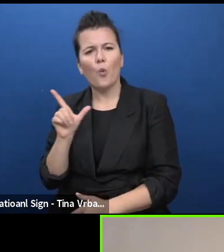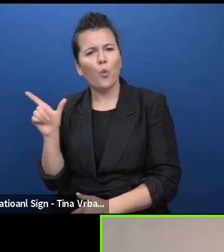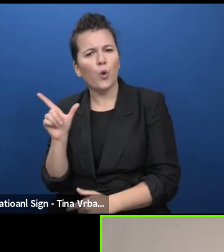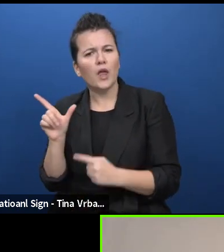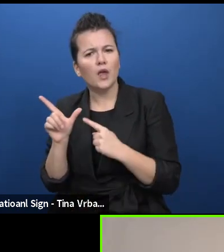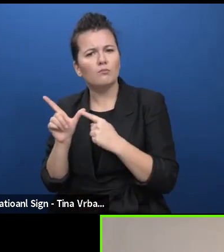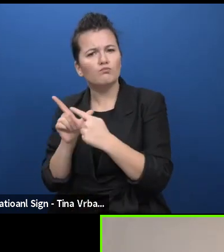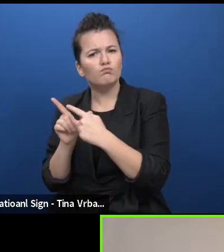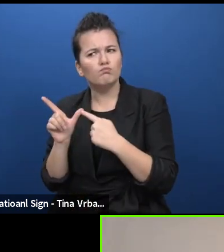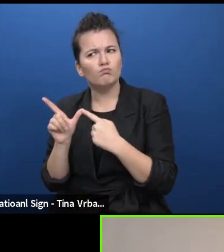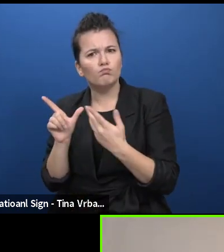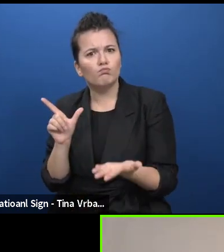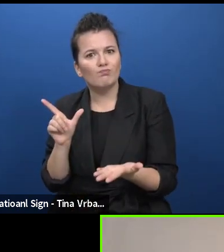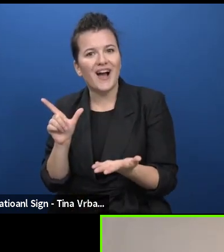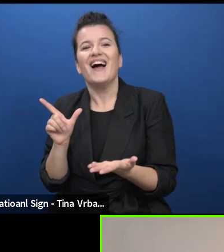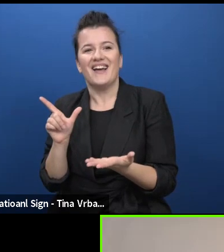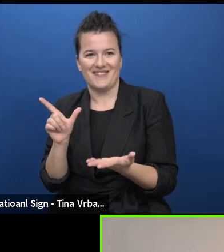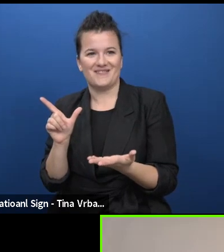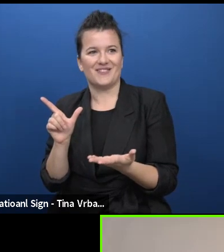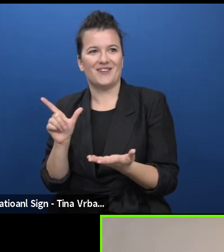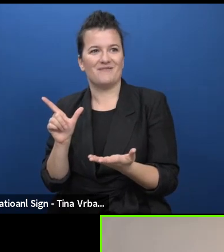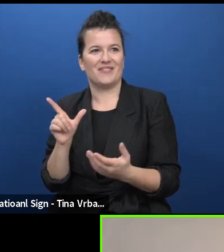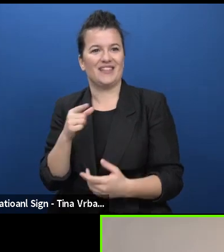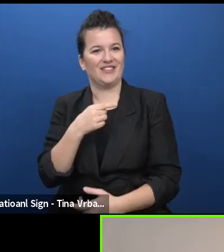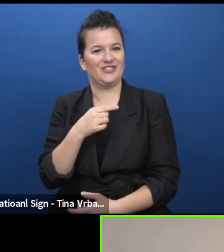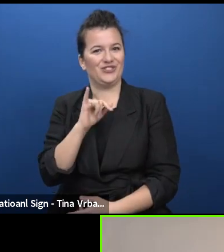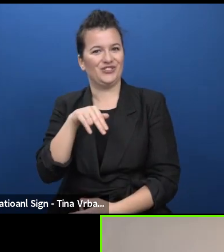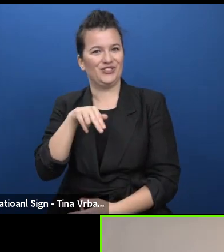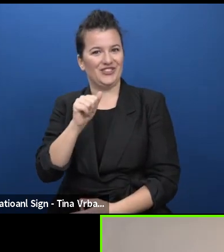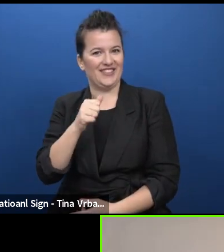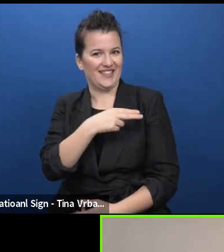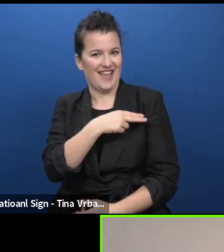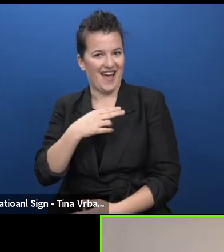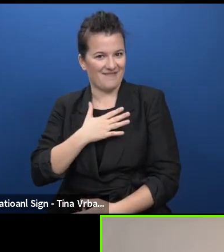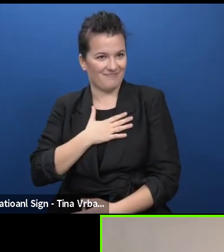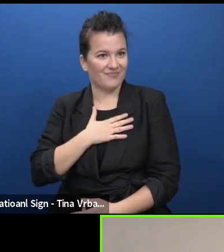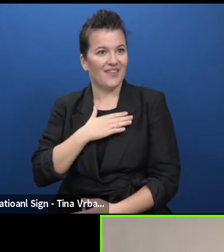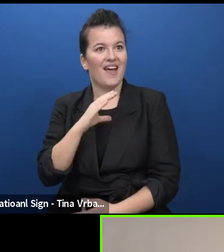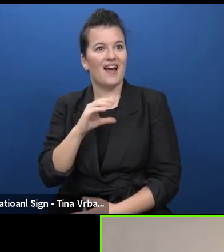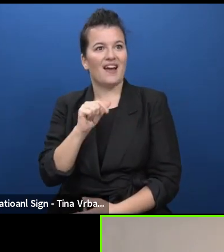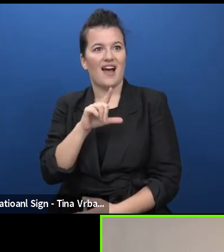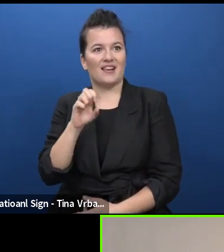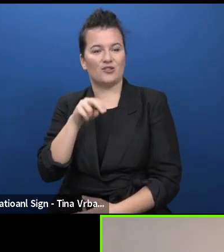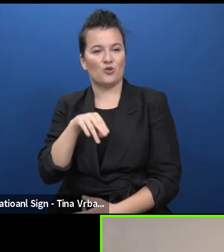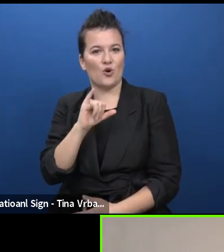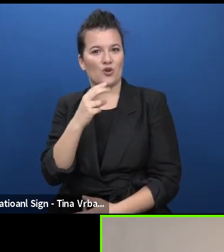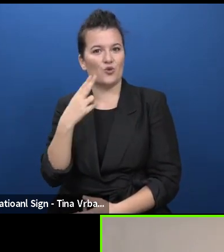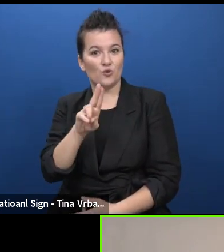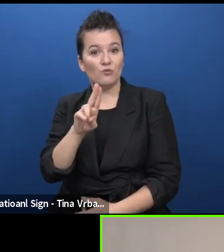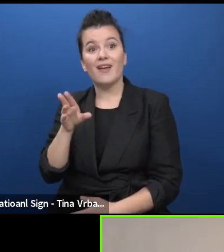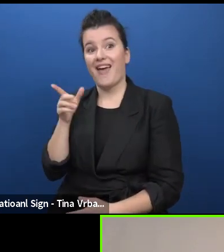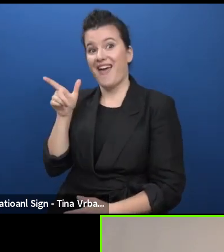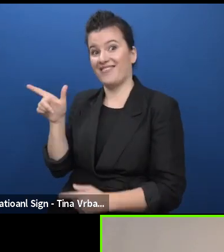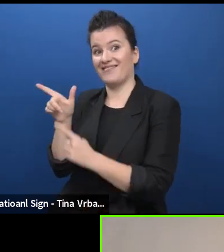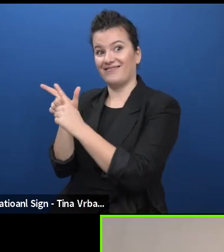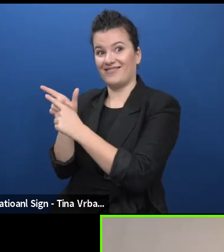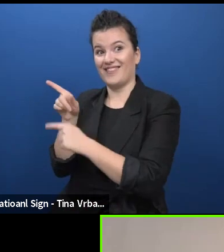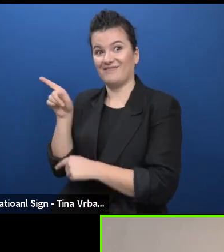Gina Calinoio and Jan de Toffoli. Let us briefly introduce ourselves.